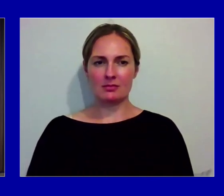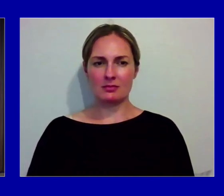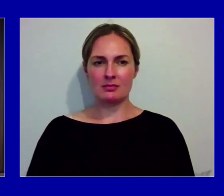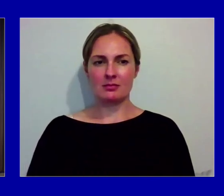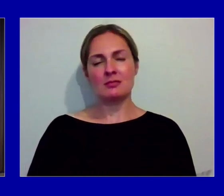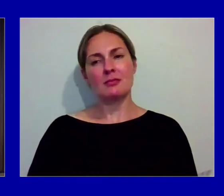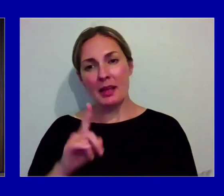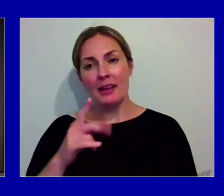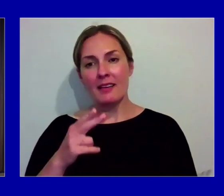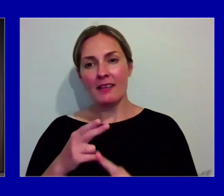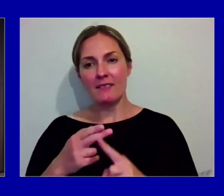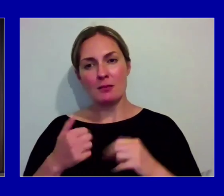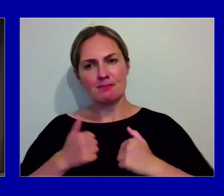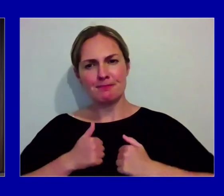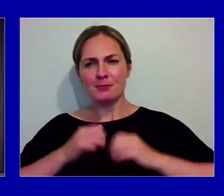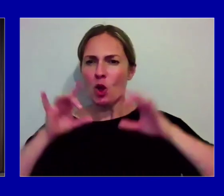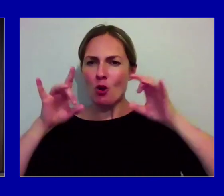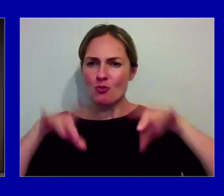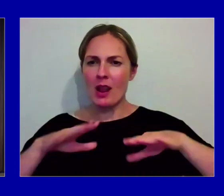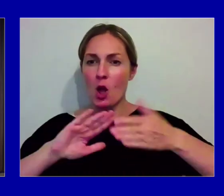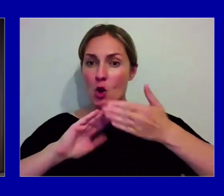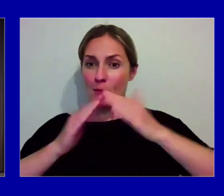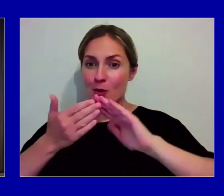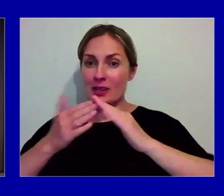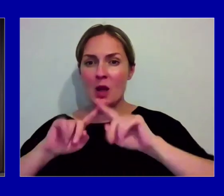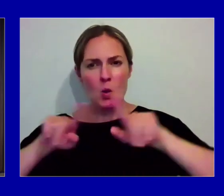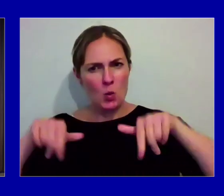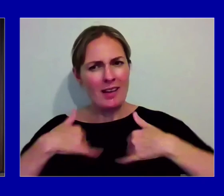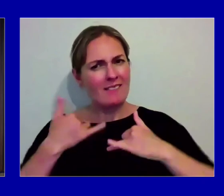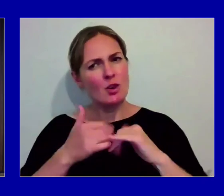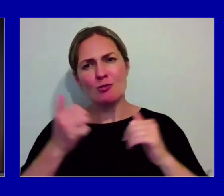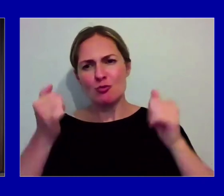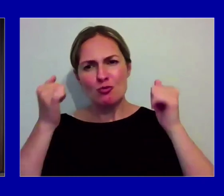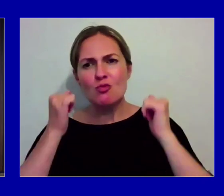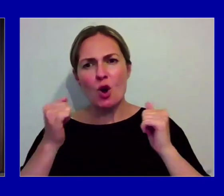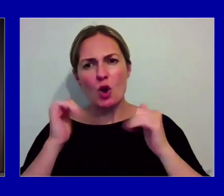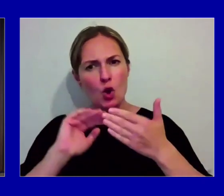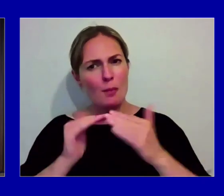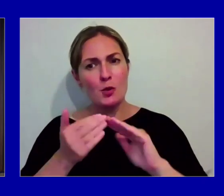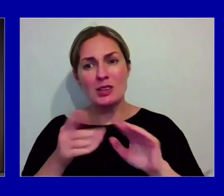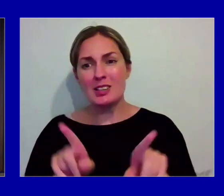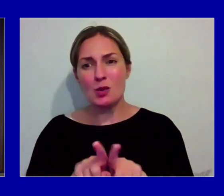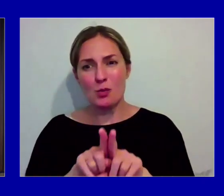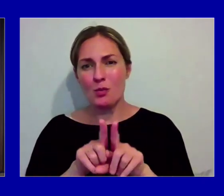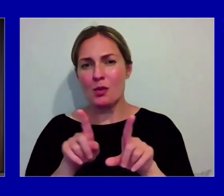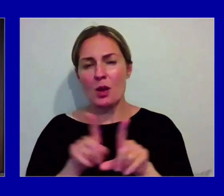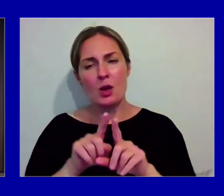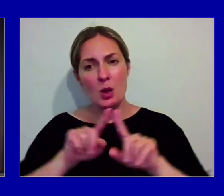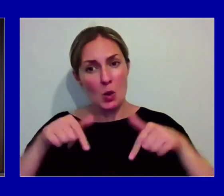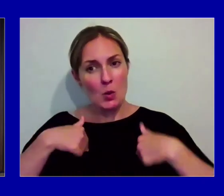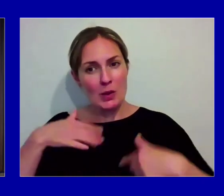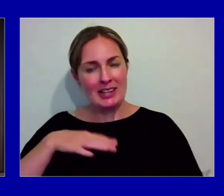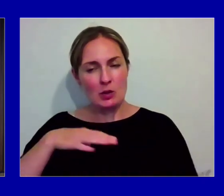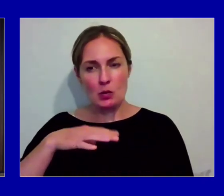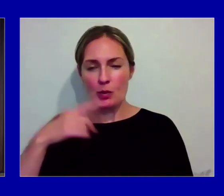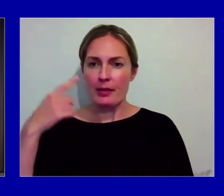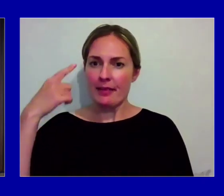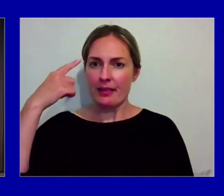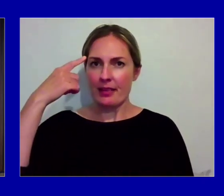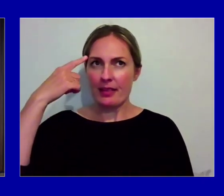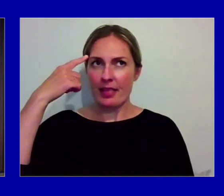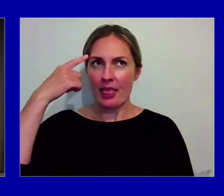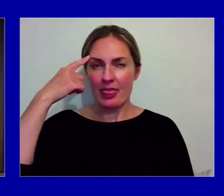Australian community, we're also very strong. And, um, uh, we need to think about that, uh, when we're